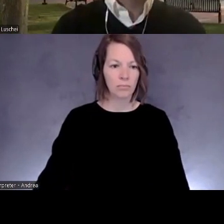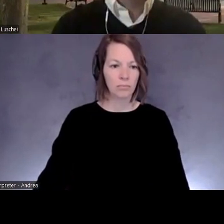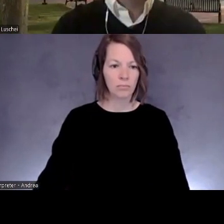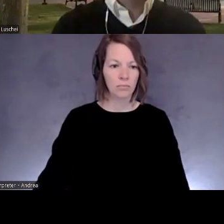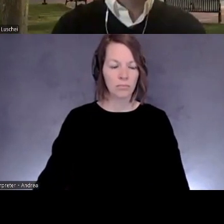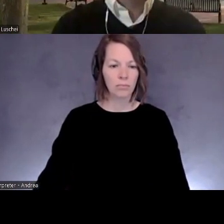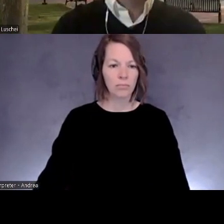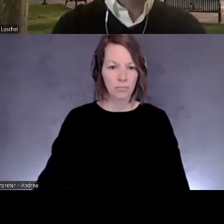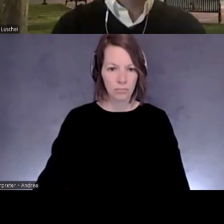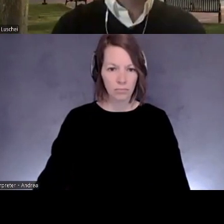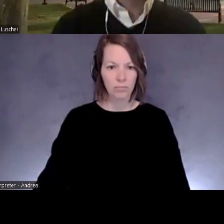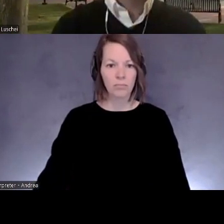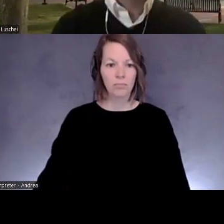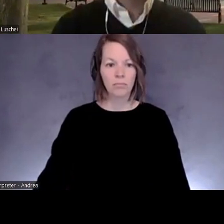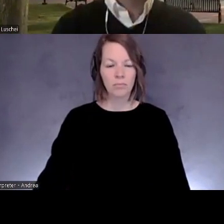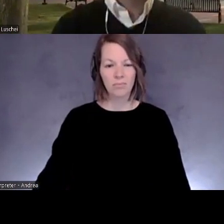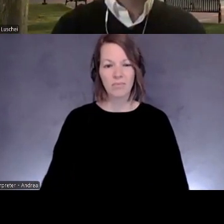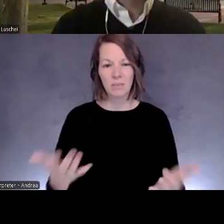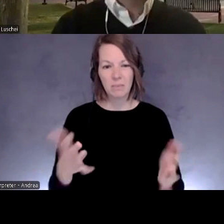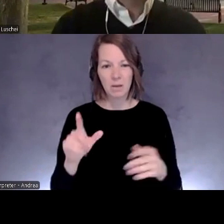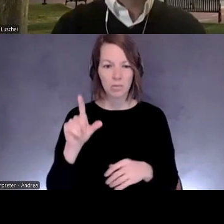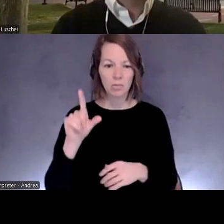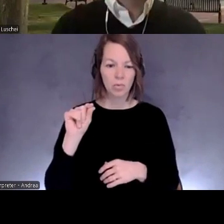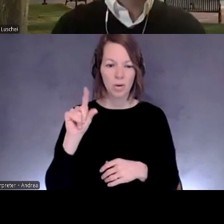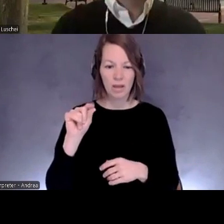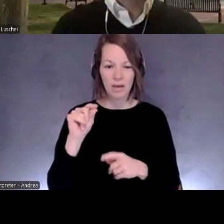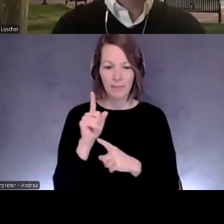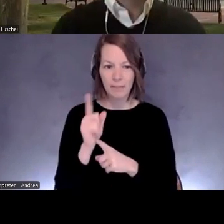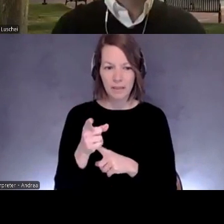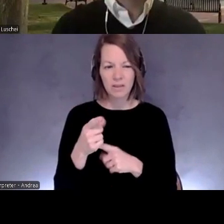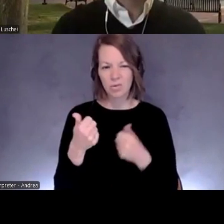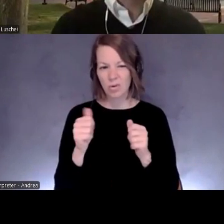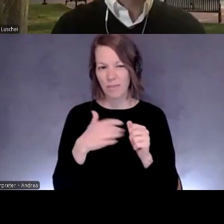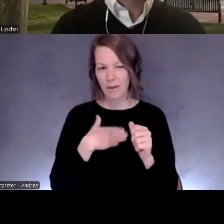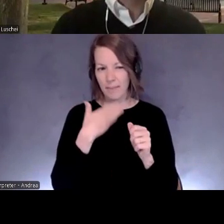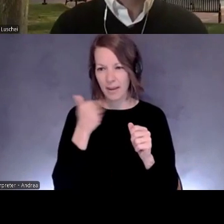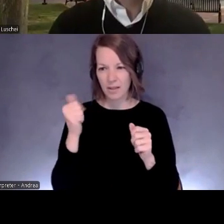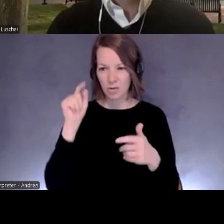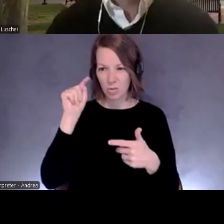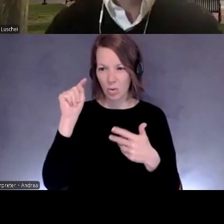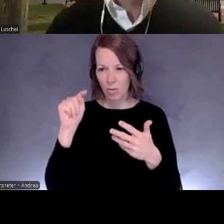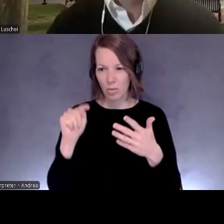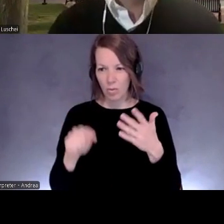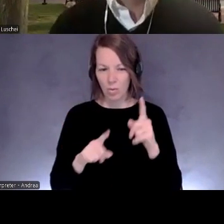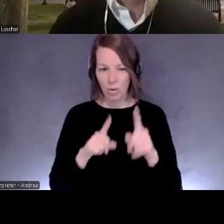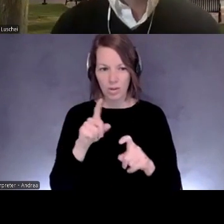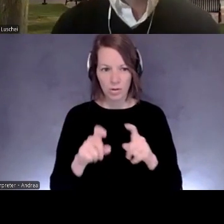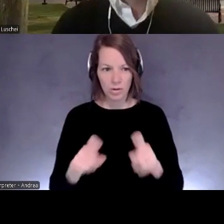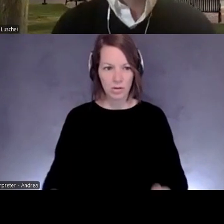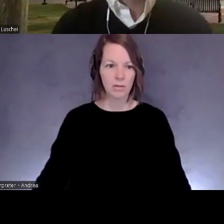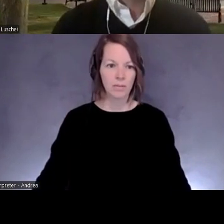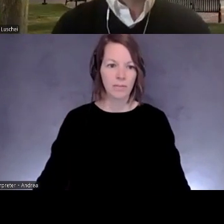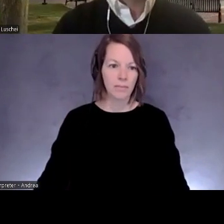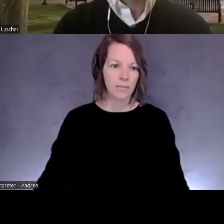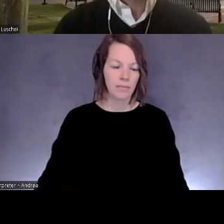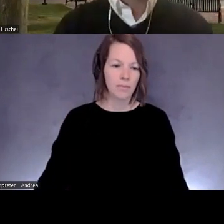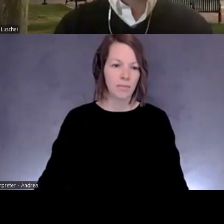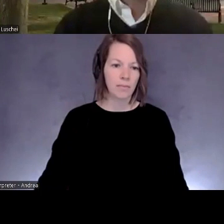Okay, so it's good that we have about 20 more minutes. I will do my best to go through these questions.